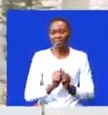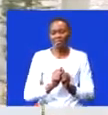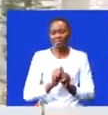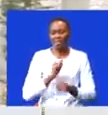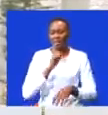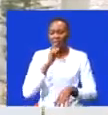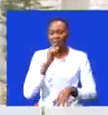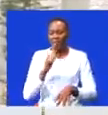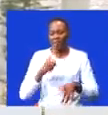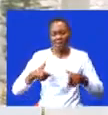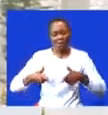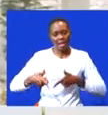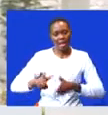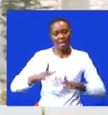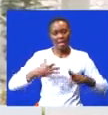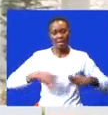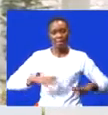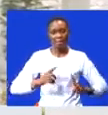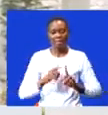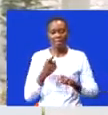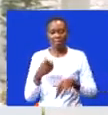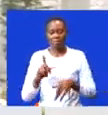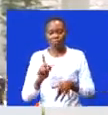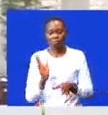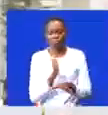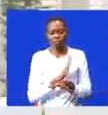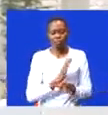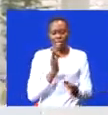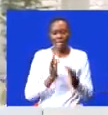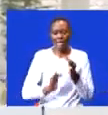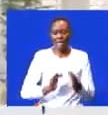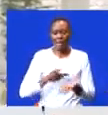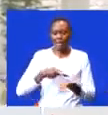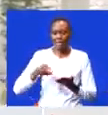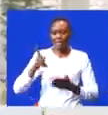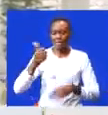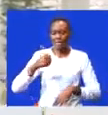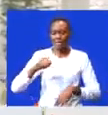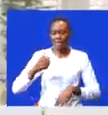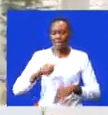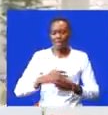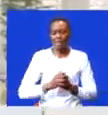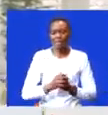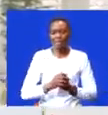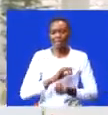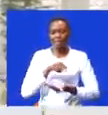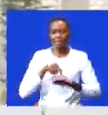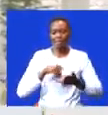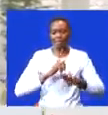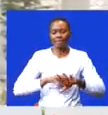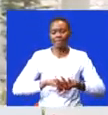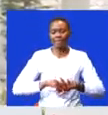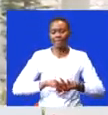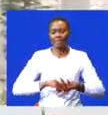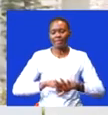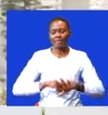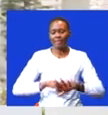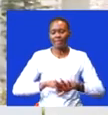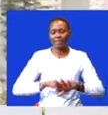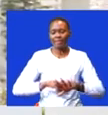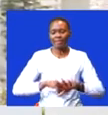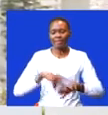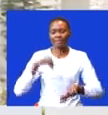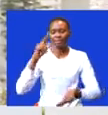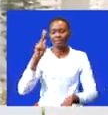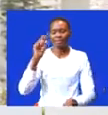he should not allow people to go back if money has not hit our bank account. This time, the